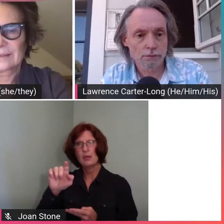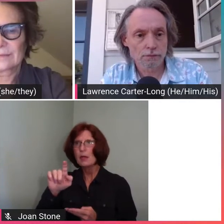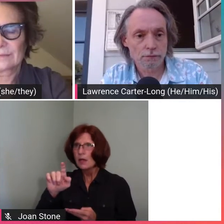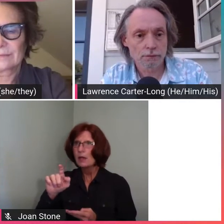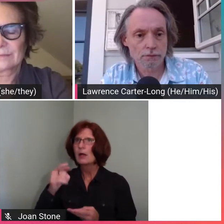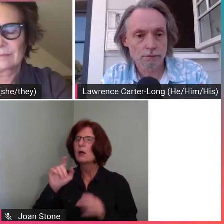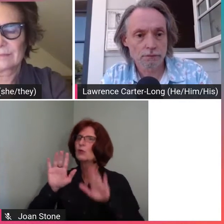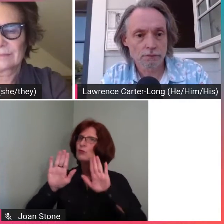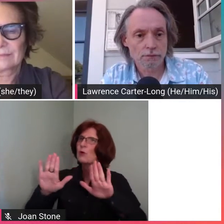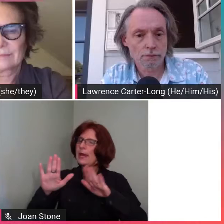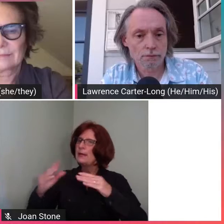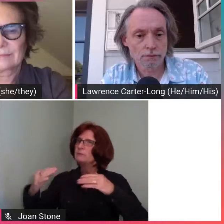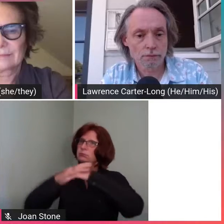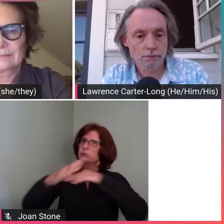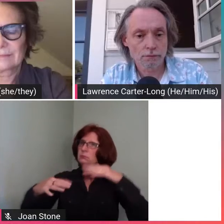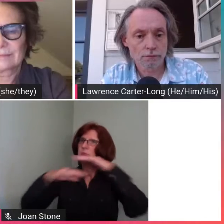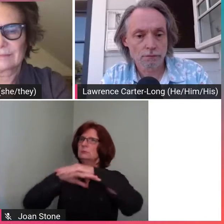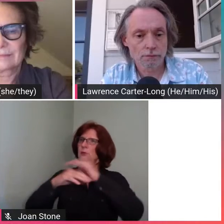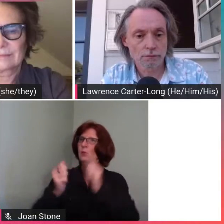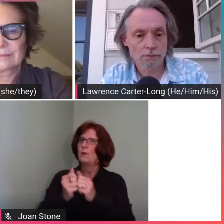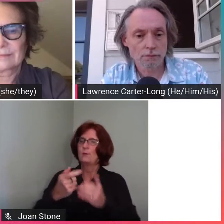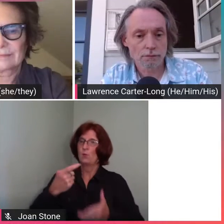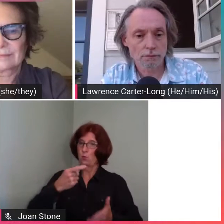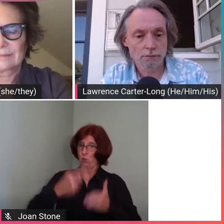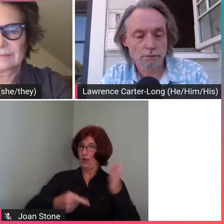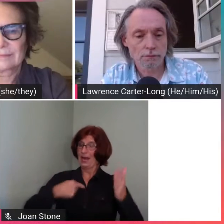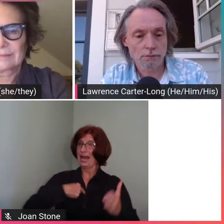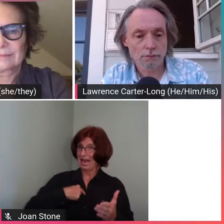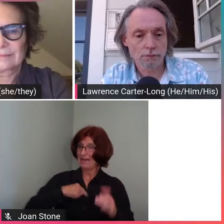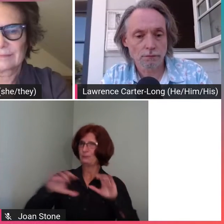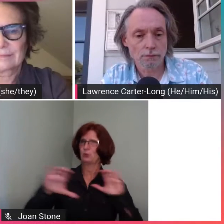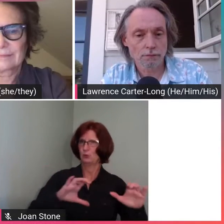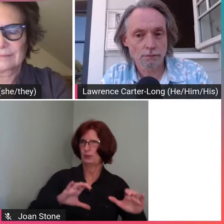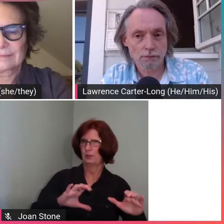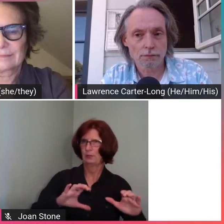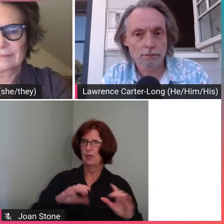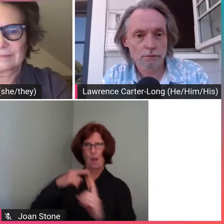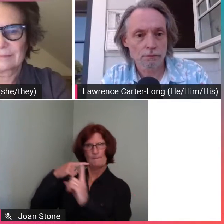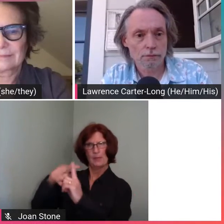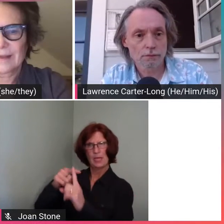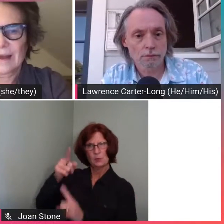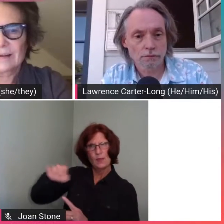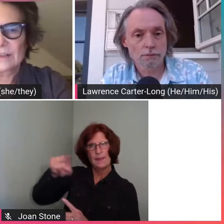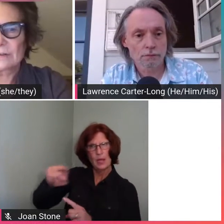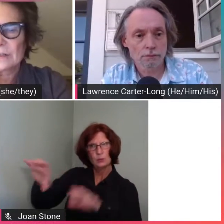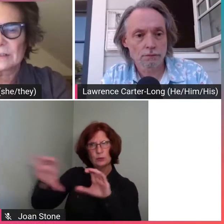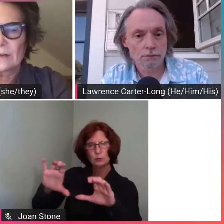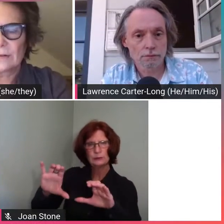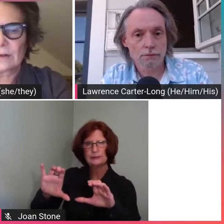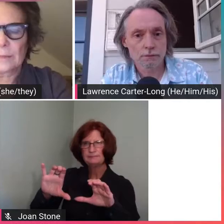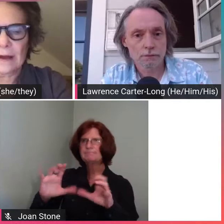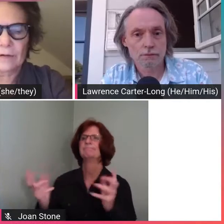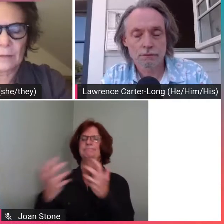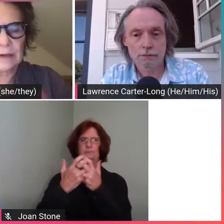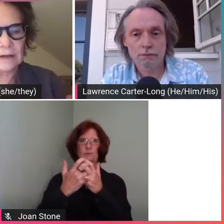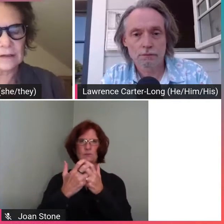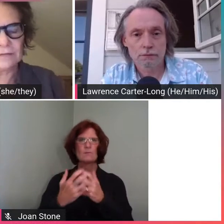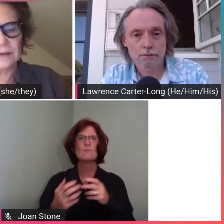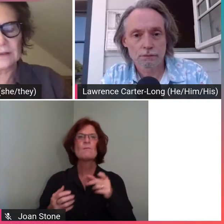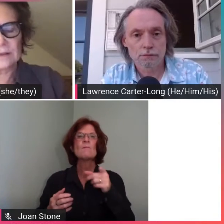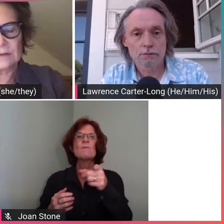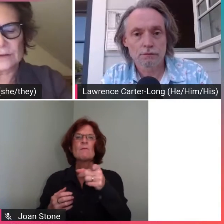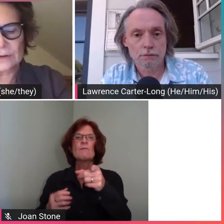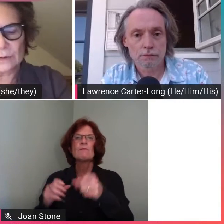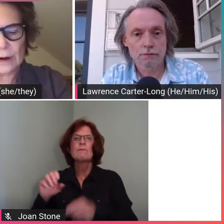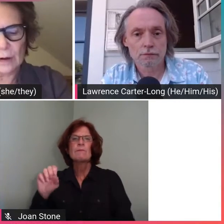this larger project that we would eventually get to share with a general audience. So just to give a little background, because